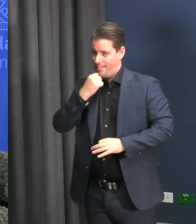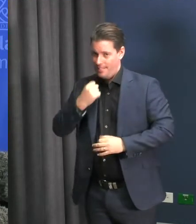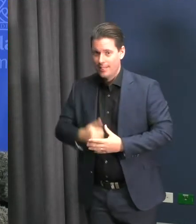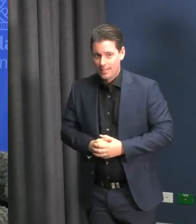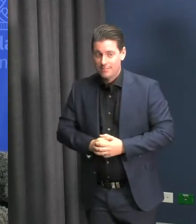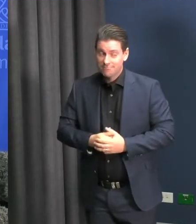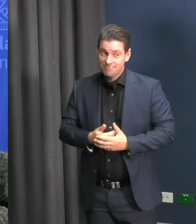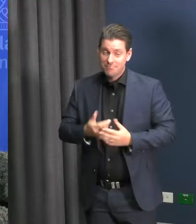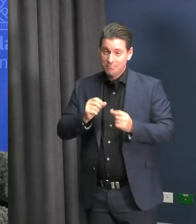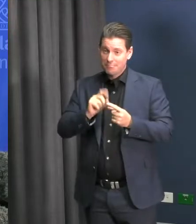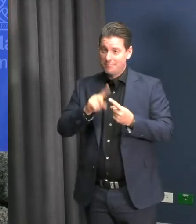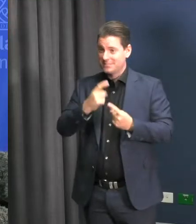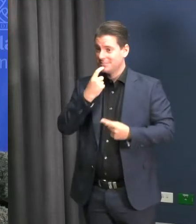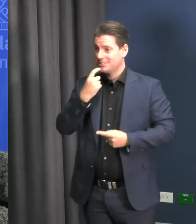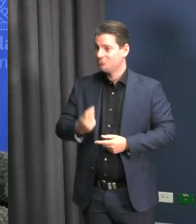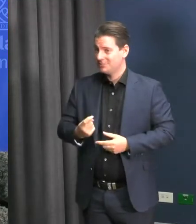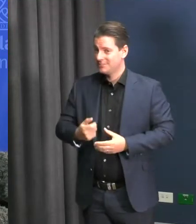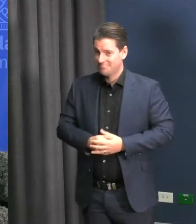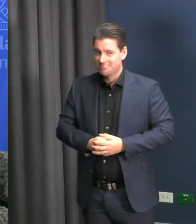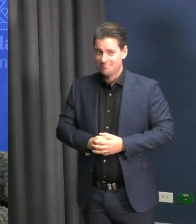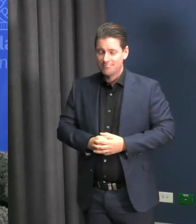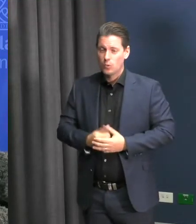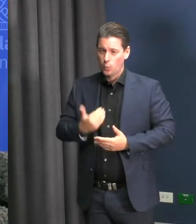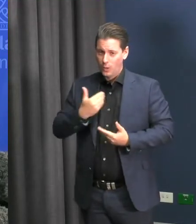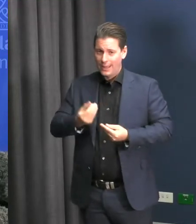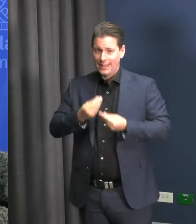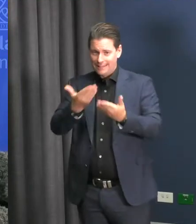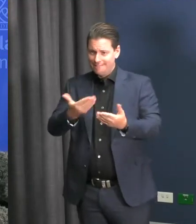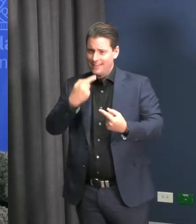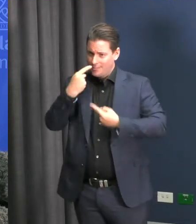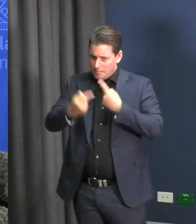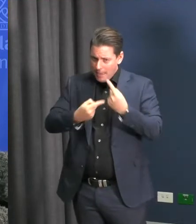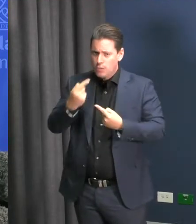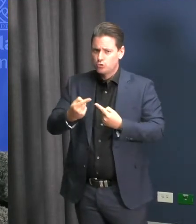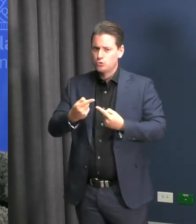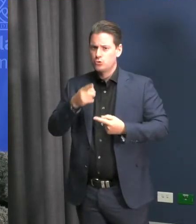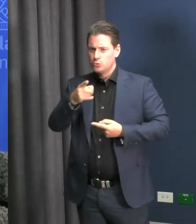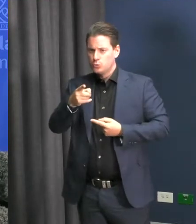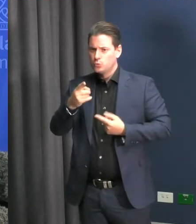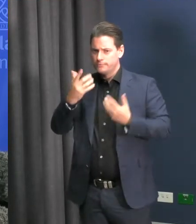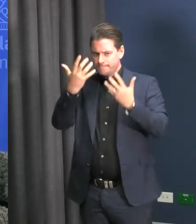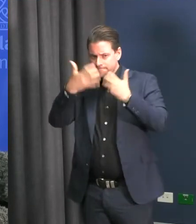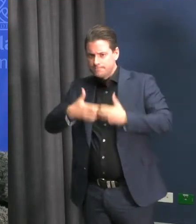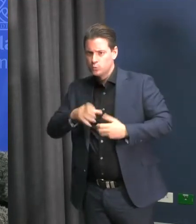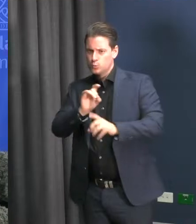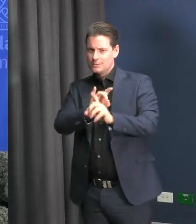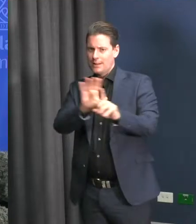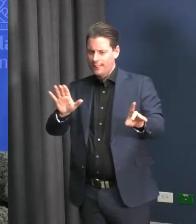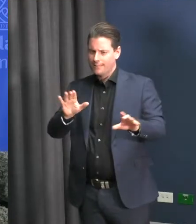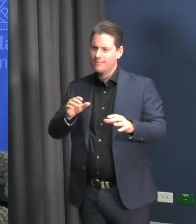to take it seriously. And we'll continue to give you the information to be able to do that and keep you and your family safe.